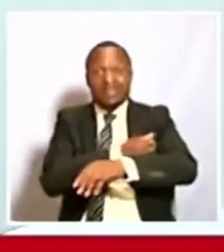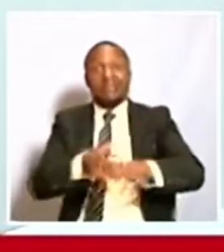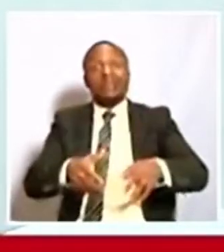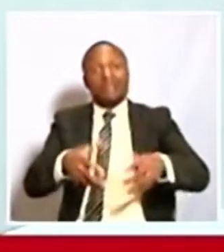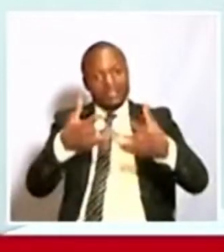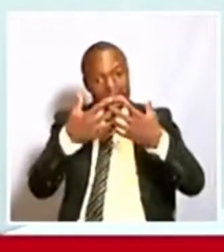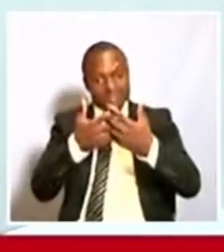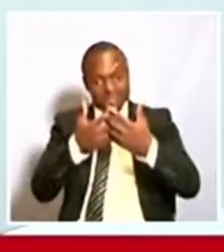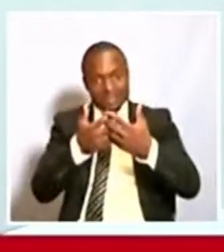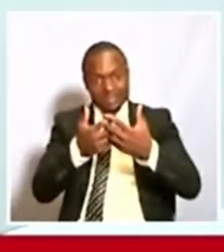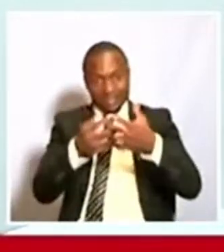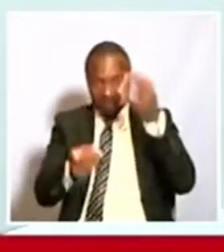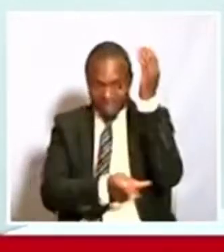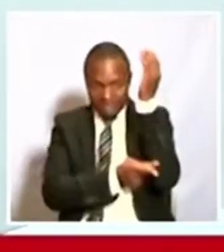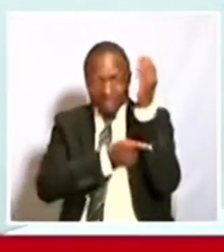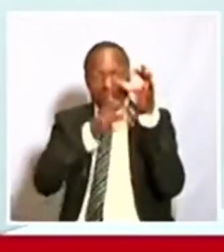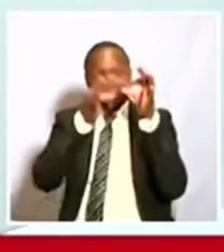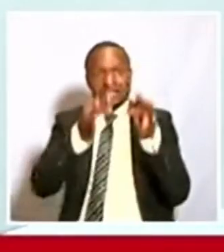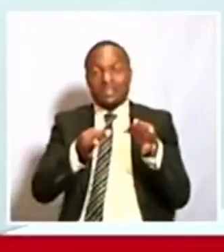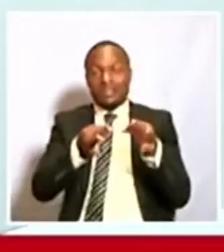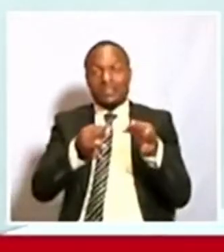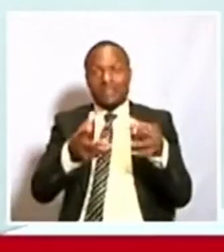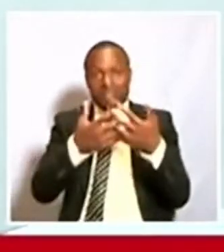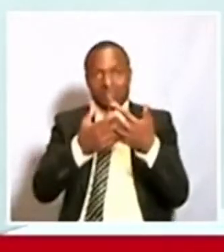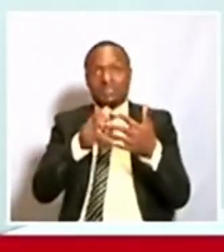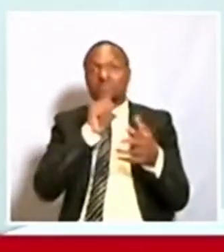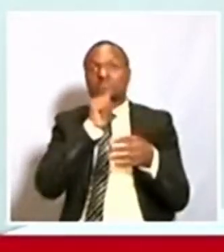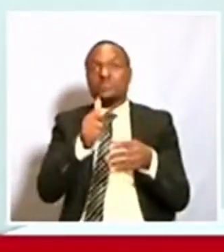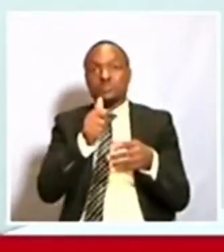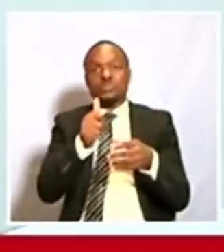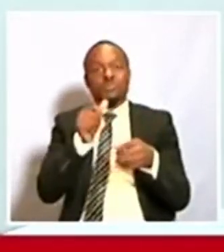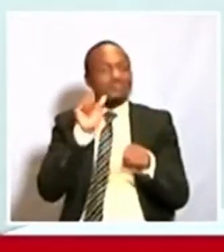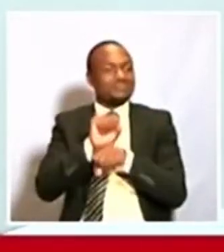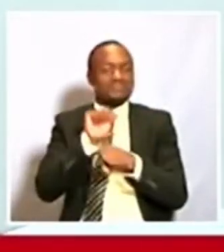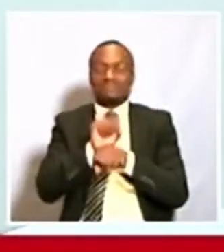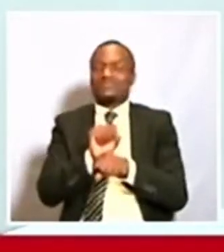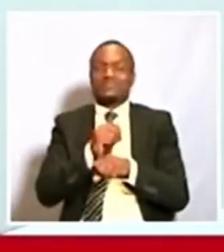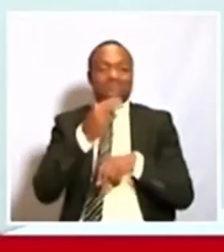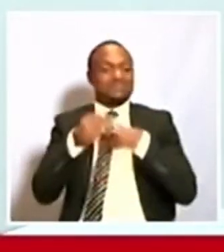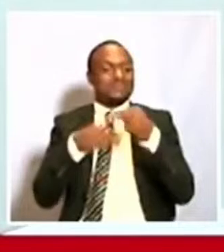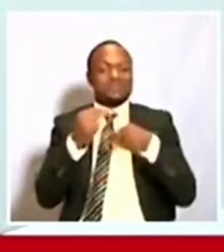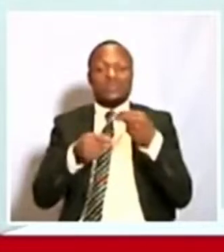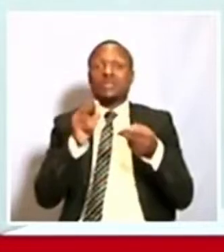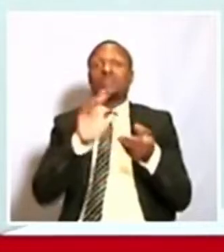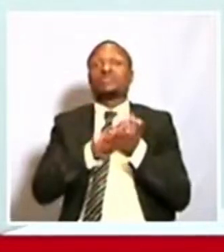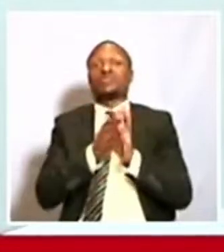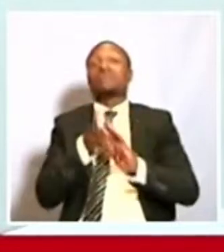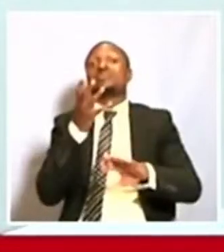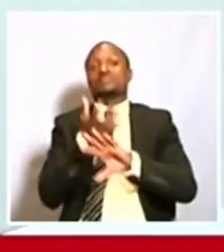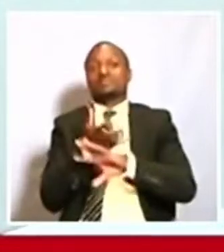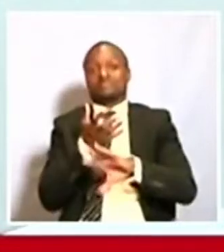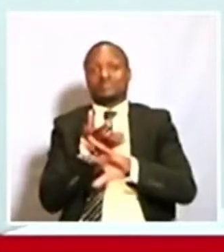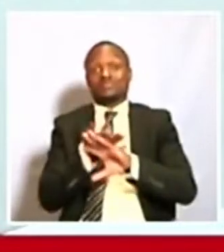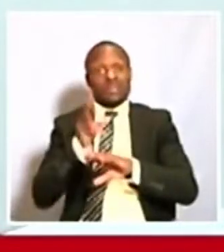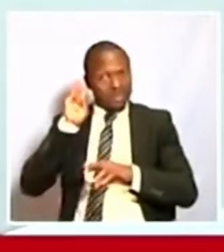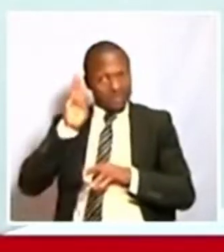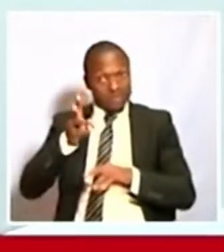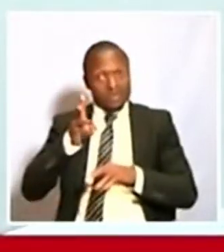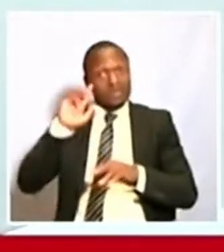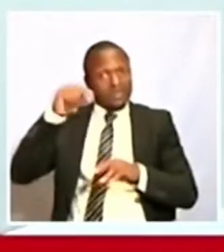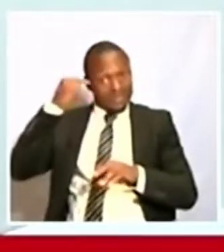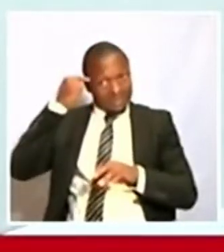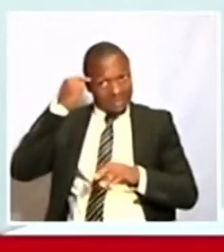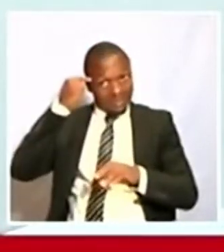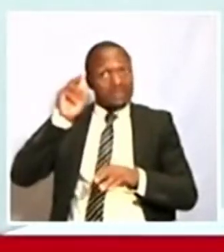the engine is not pulling the direction we want to go, then it becomes a problem. It's the desire of this government,